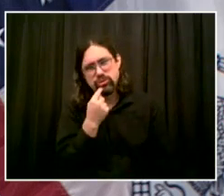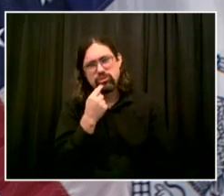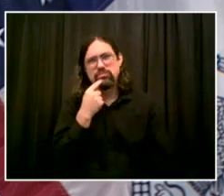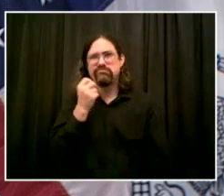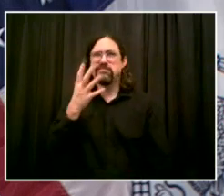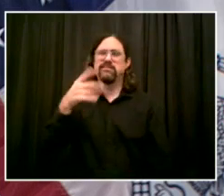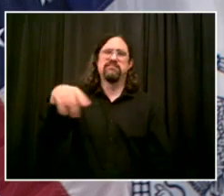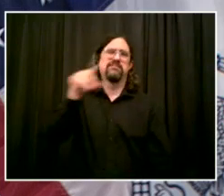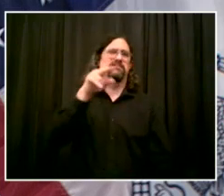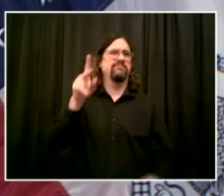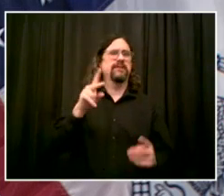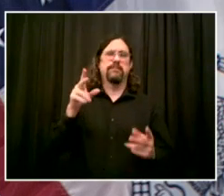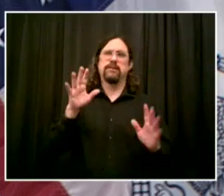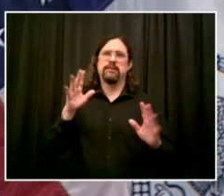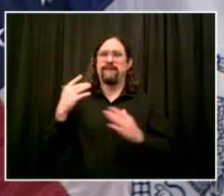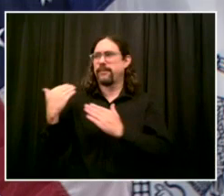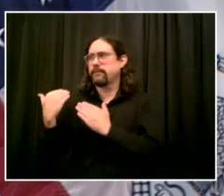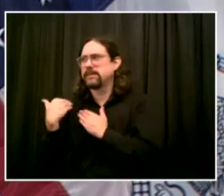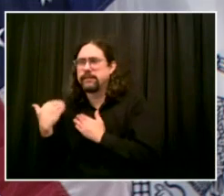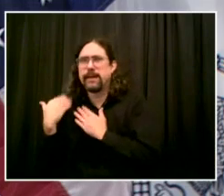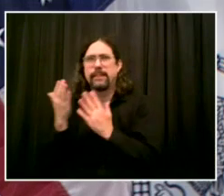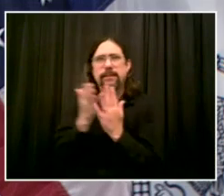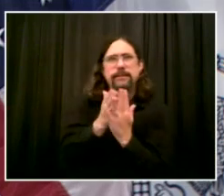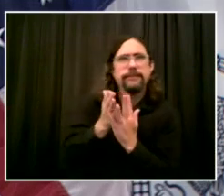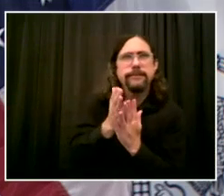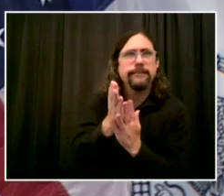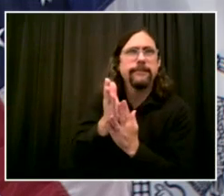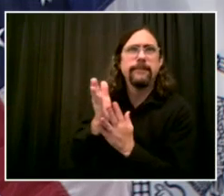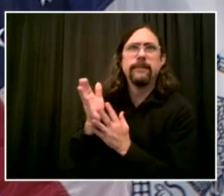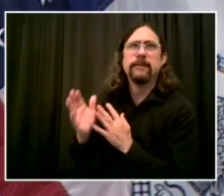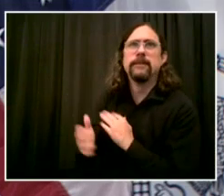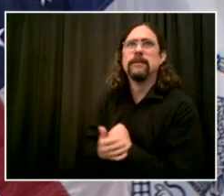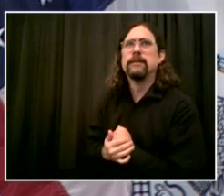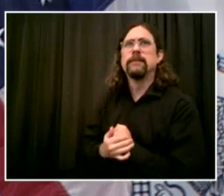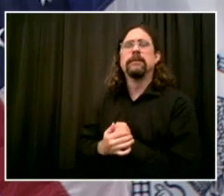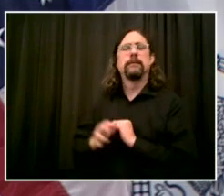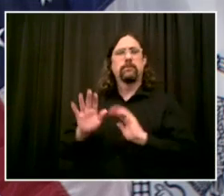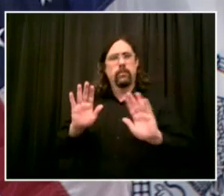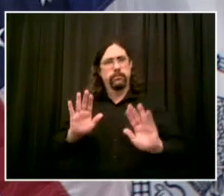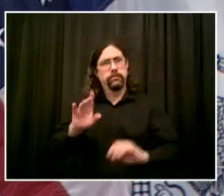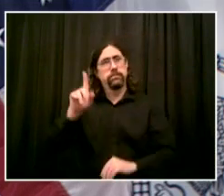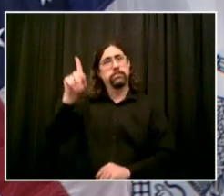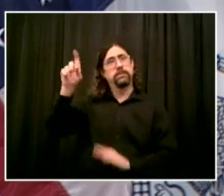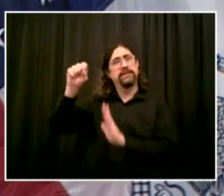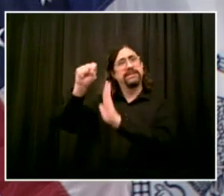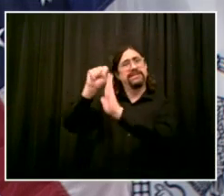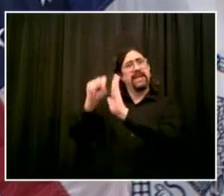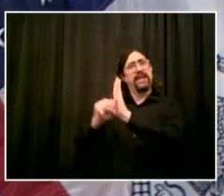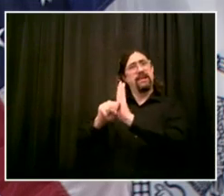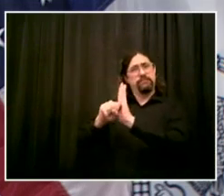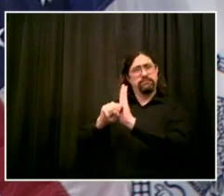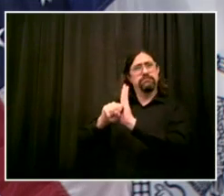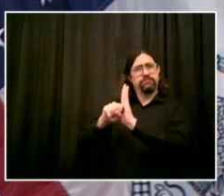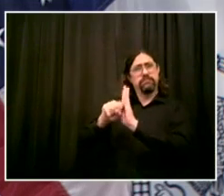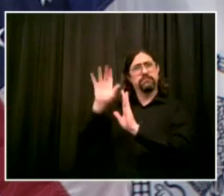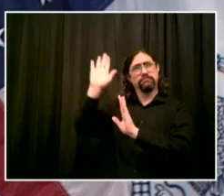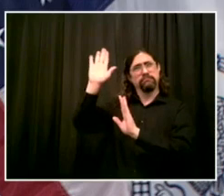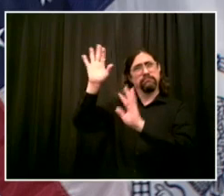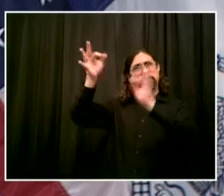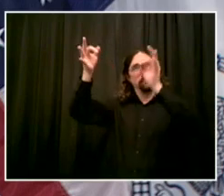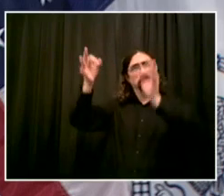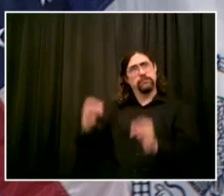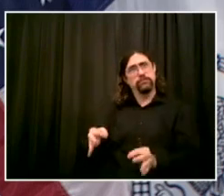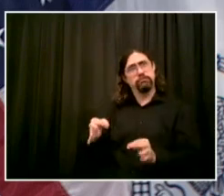So, look, respect the state's decisions, but I want to make really clear how much I appreciate that people have done the hard work on the ground